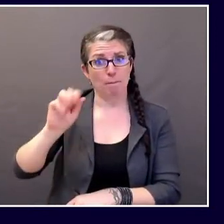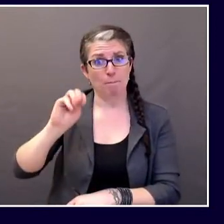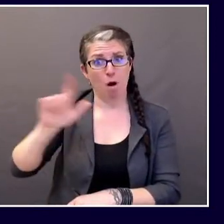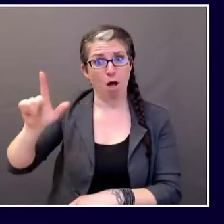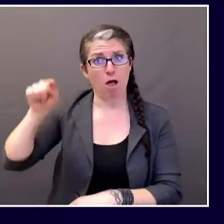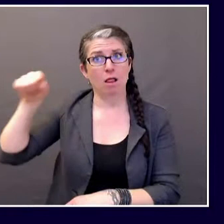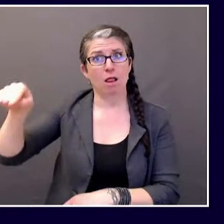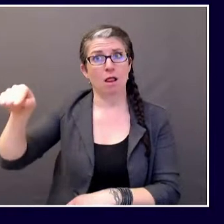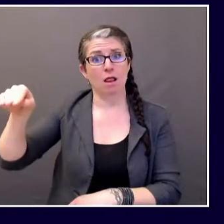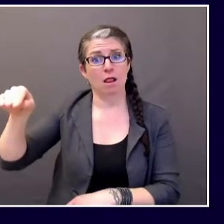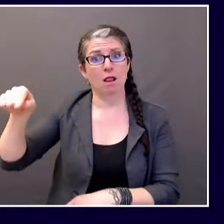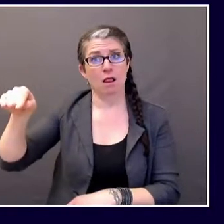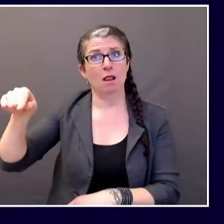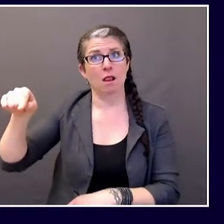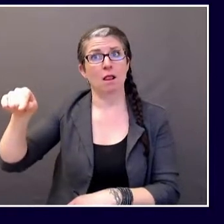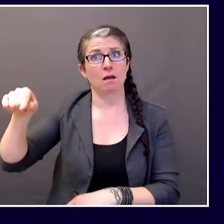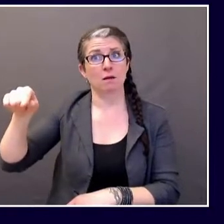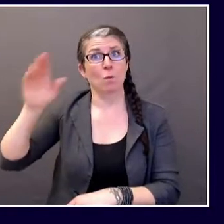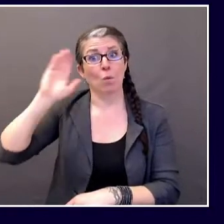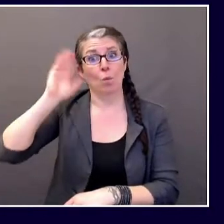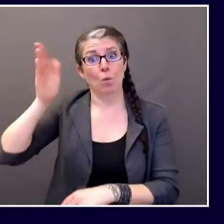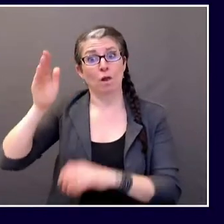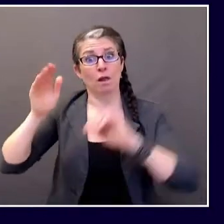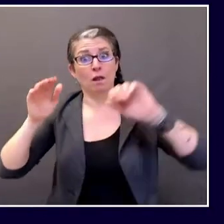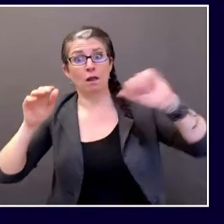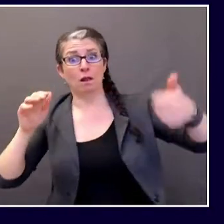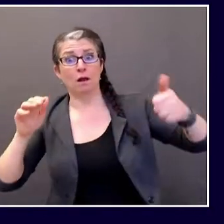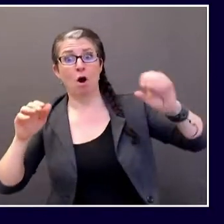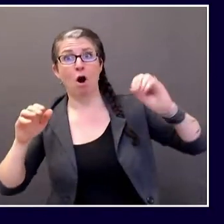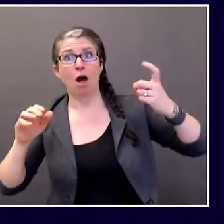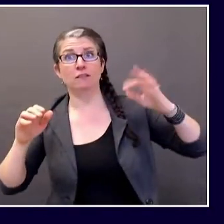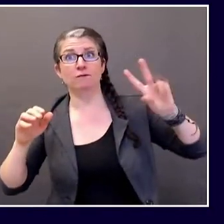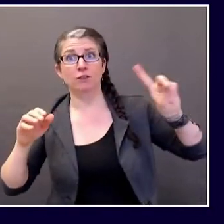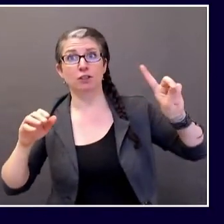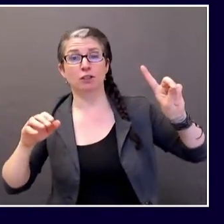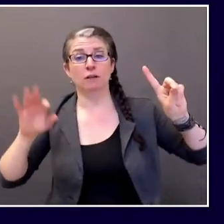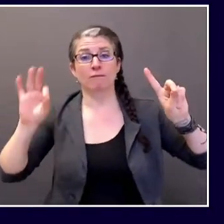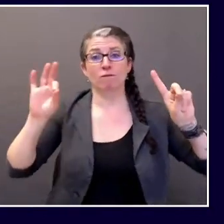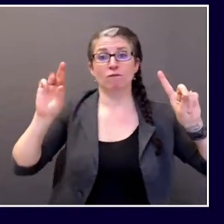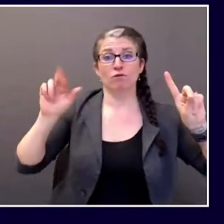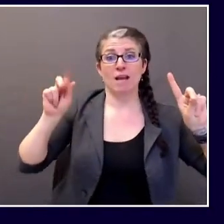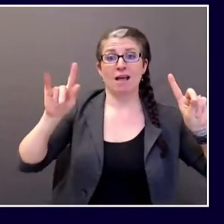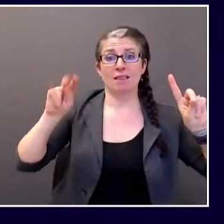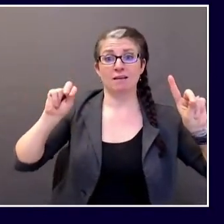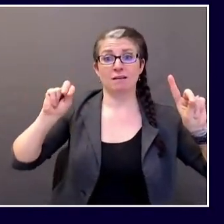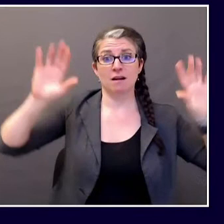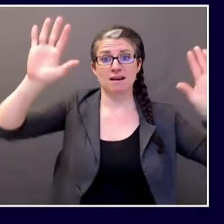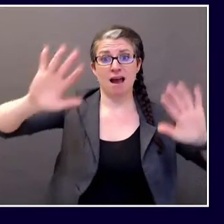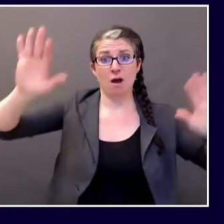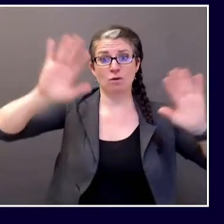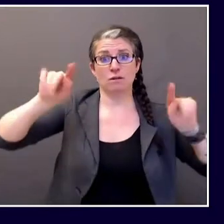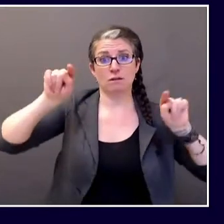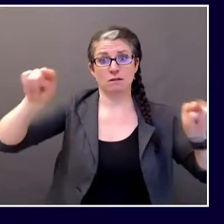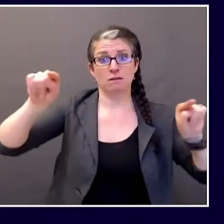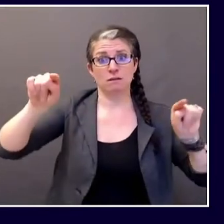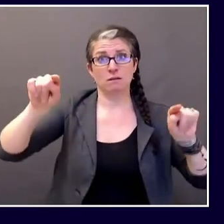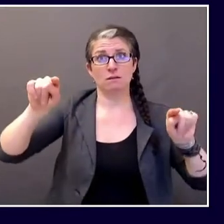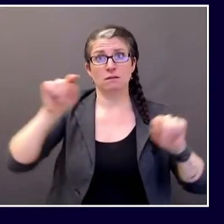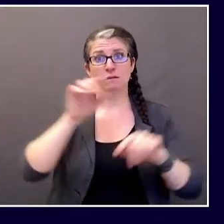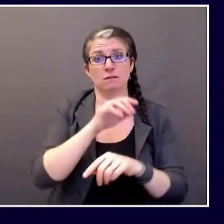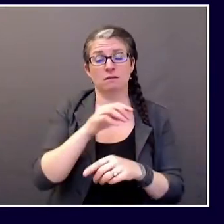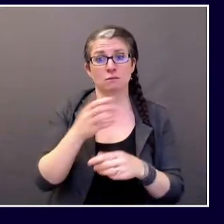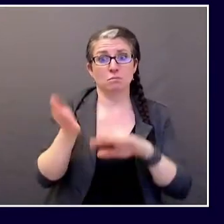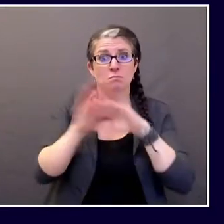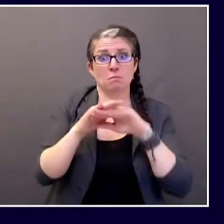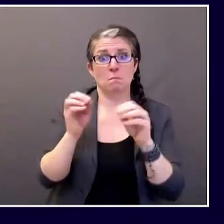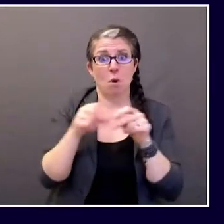Franklin counties? And if not, is there a strategy to increase vaccination there? Sure, Joe.